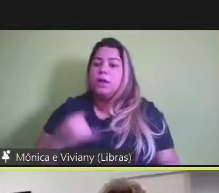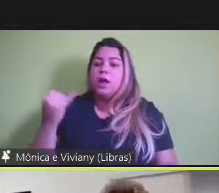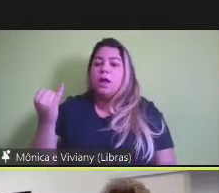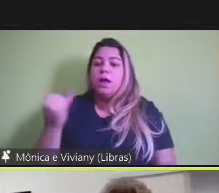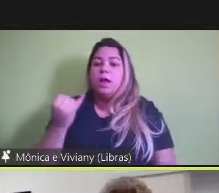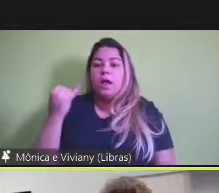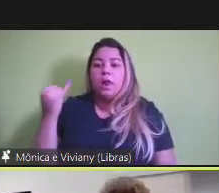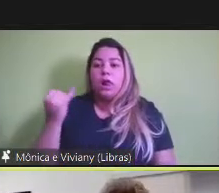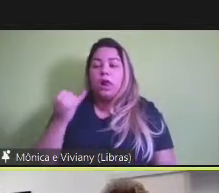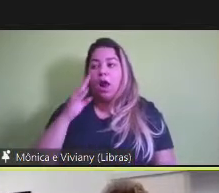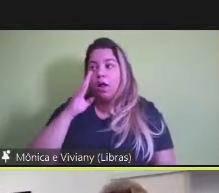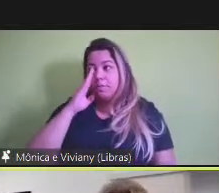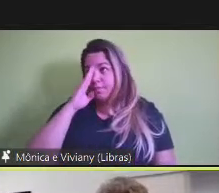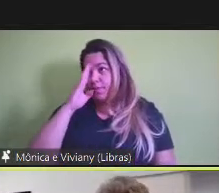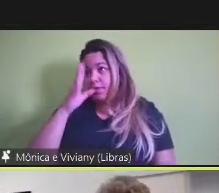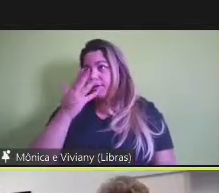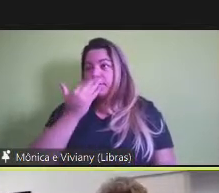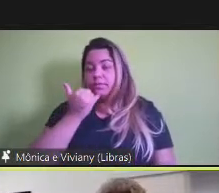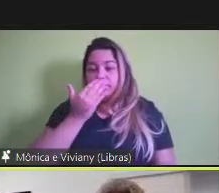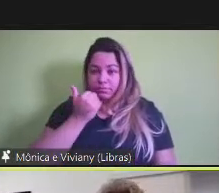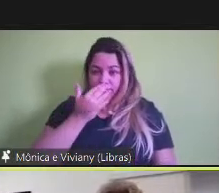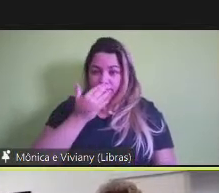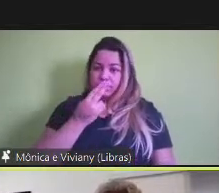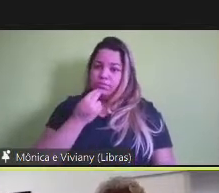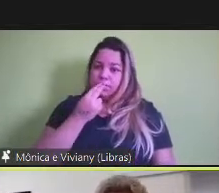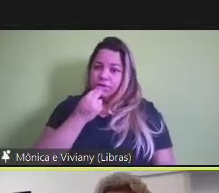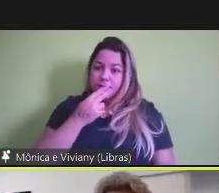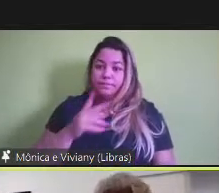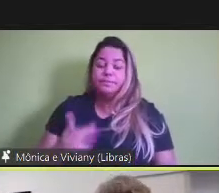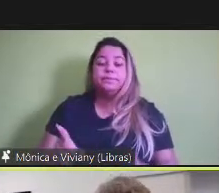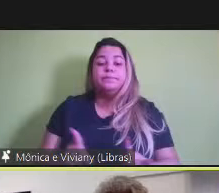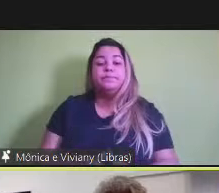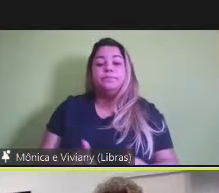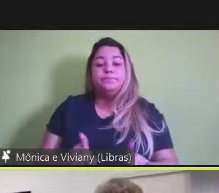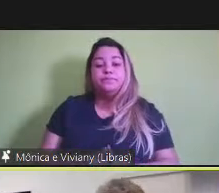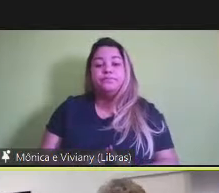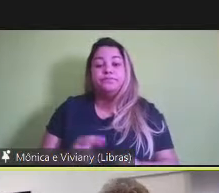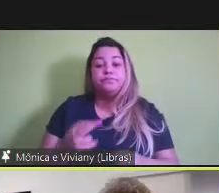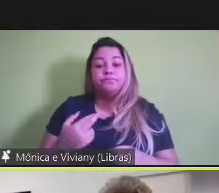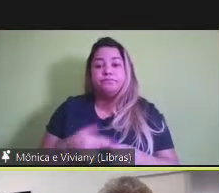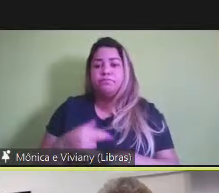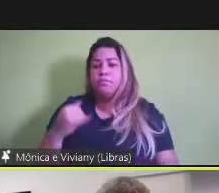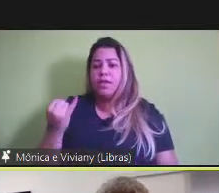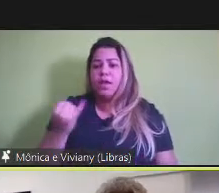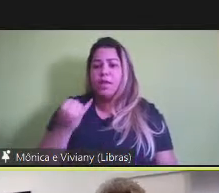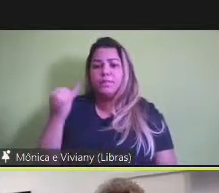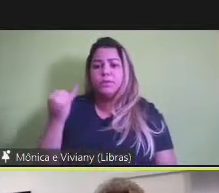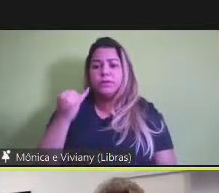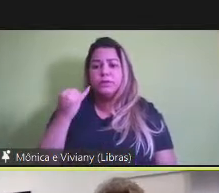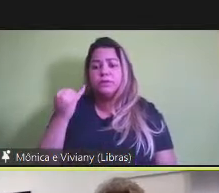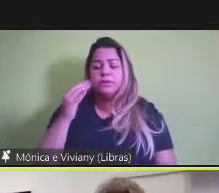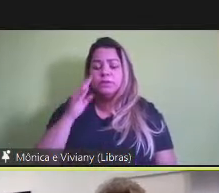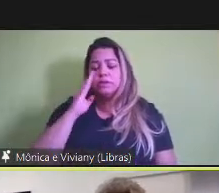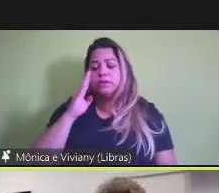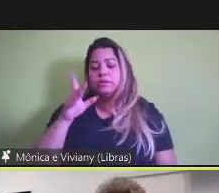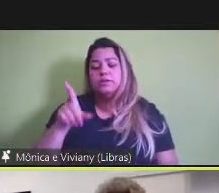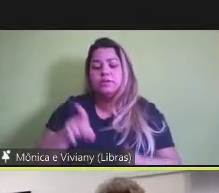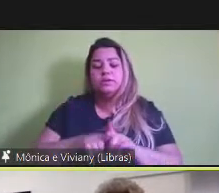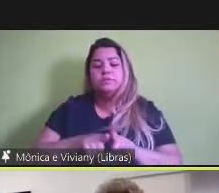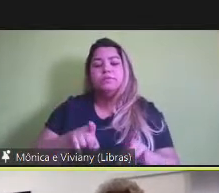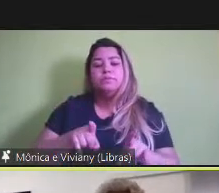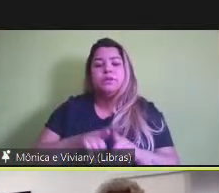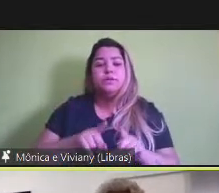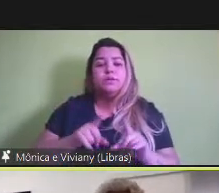very fundamental. In this field of food and nutrition, the care, nutritional care, it is fundamental to think about